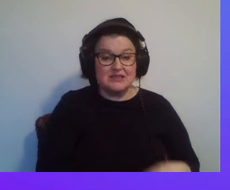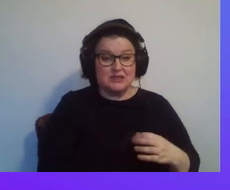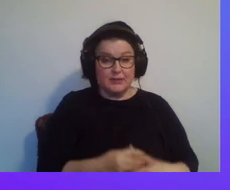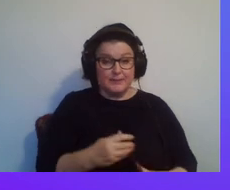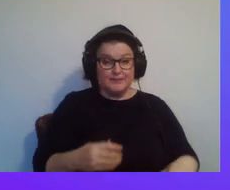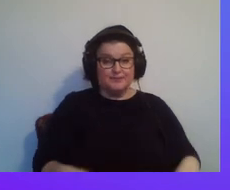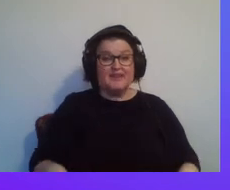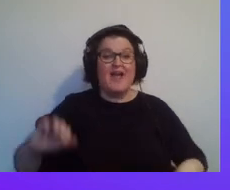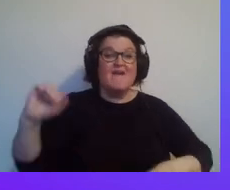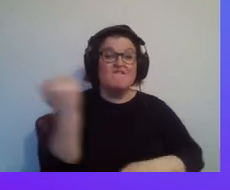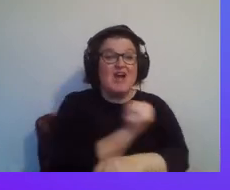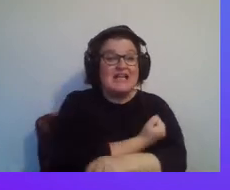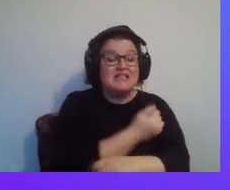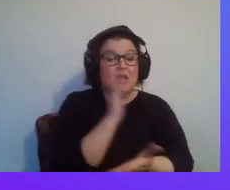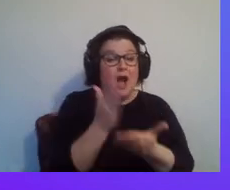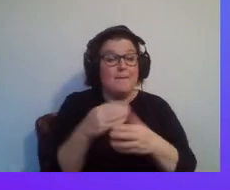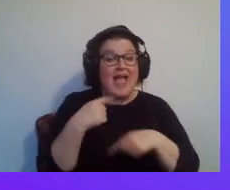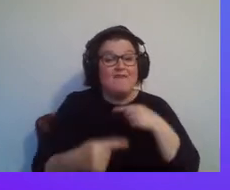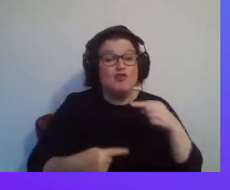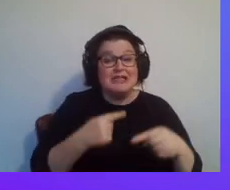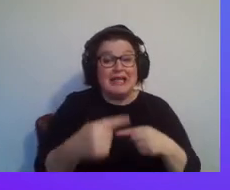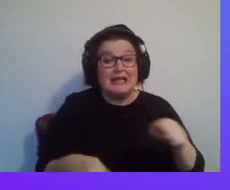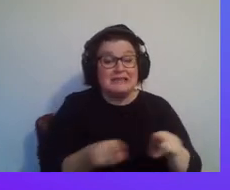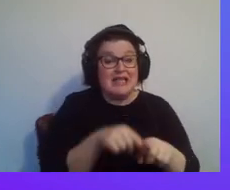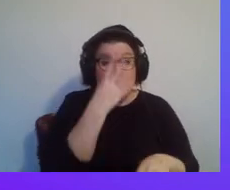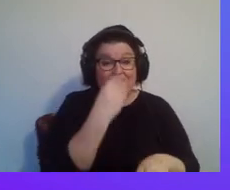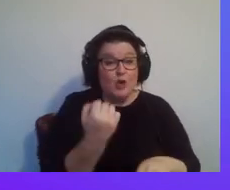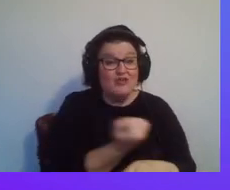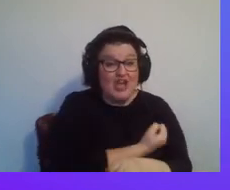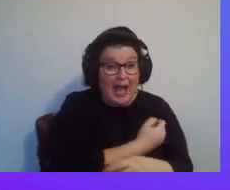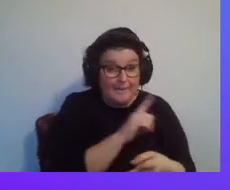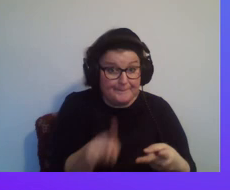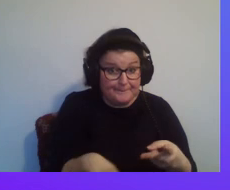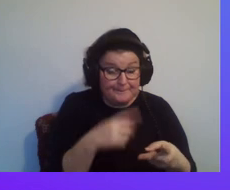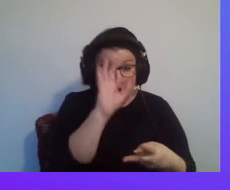vaccine every year like we do the flu vaccine? Question one.